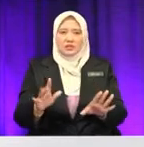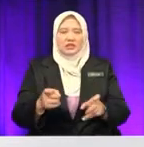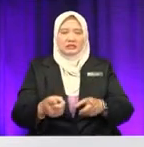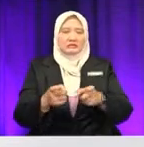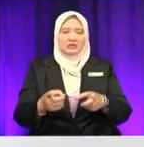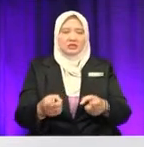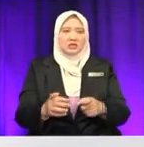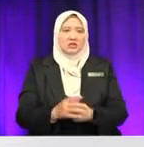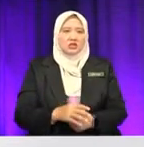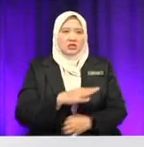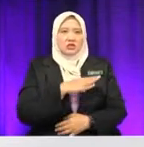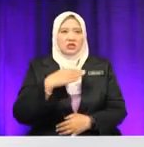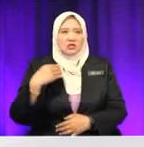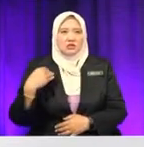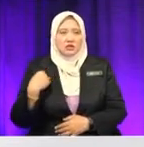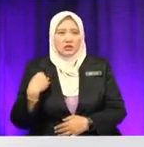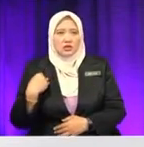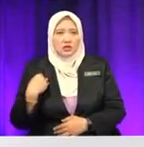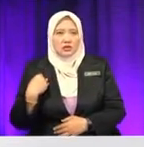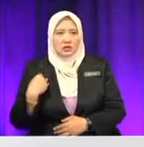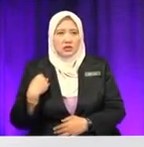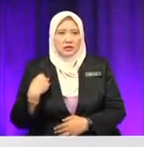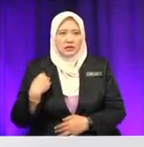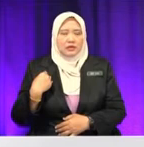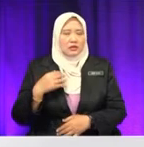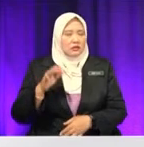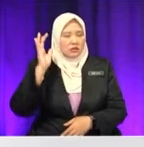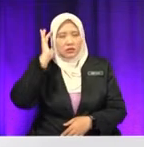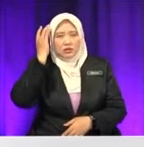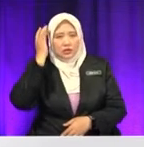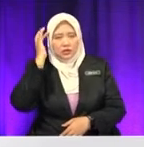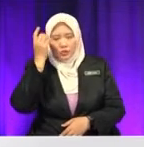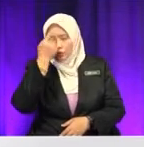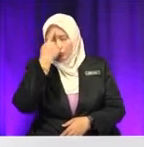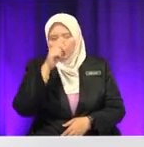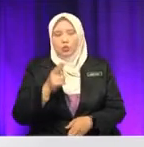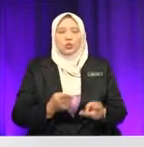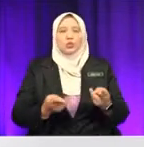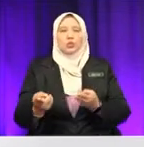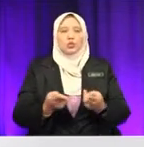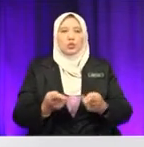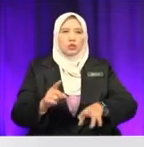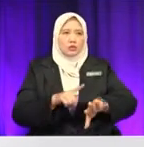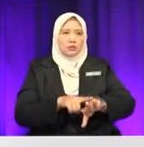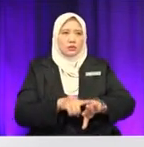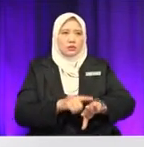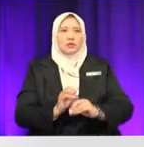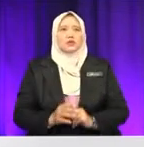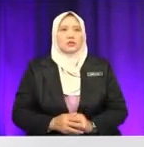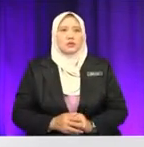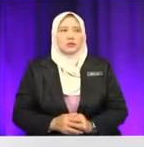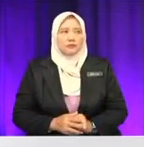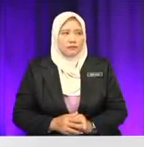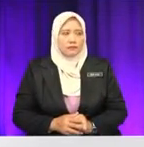not know how to manage our time. And we wrongly use modern technology